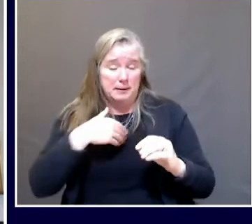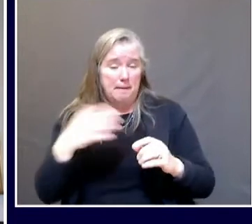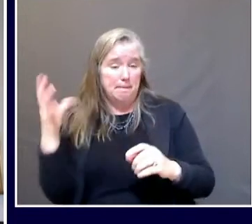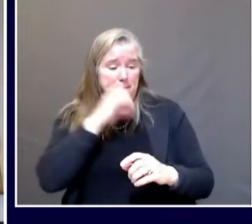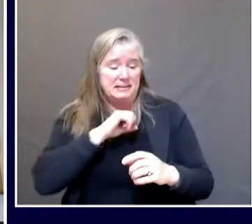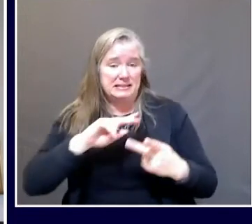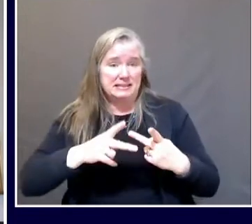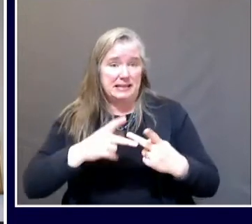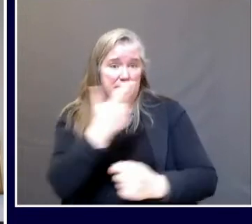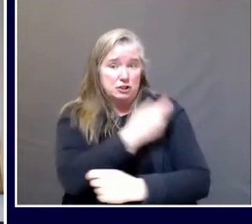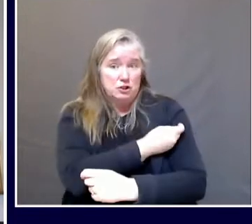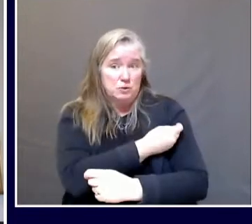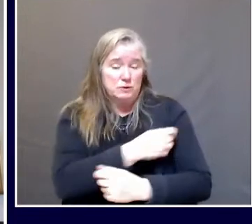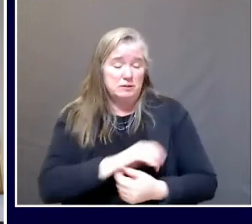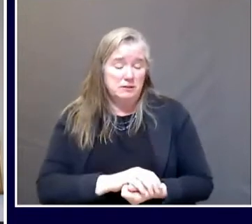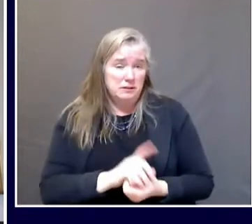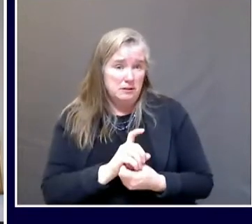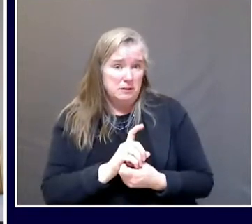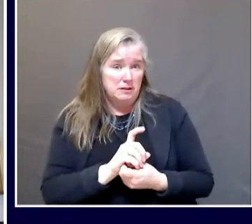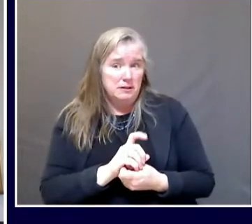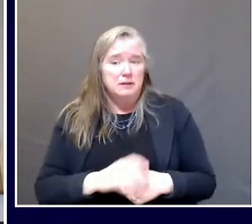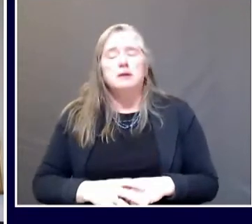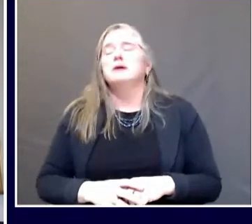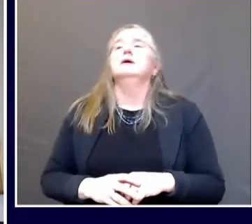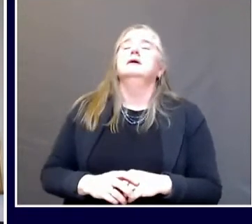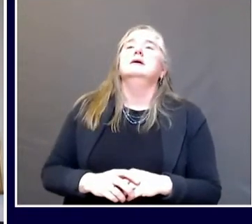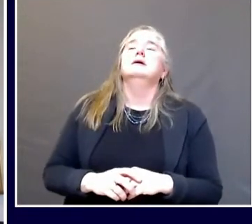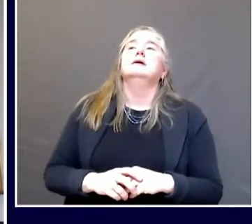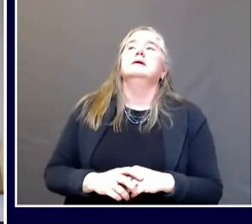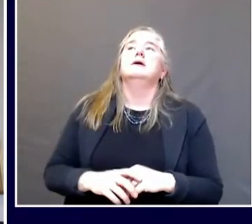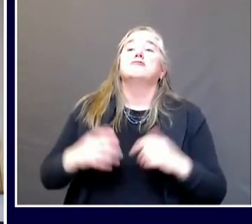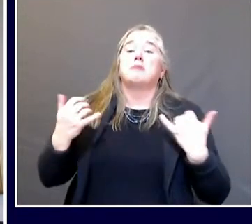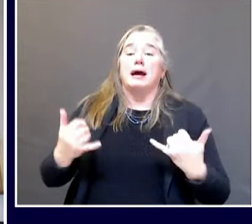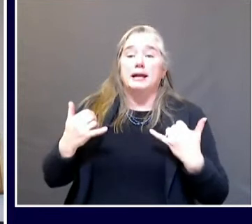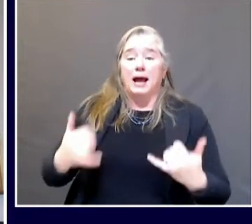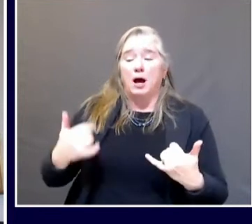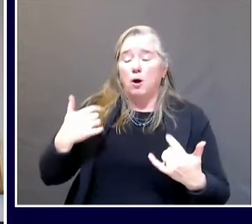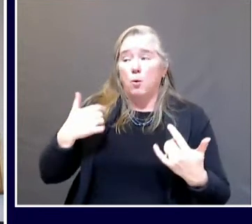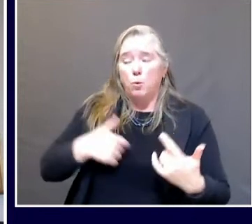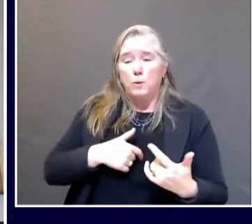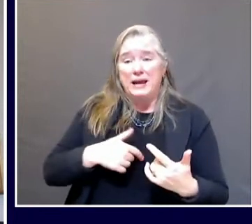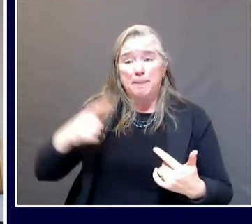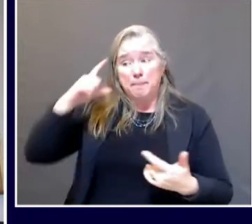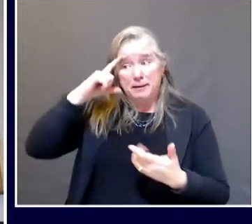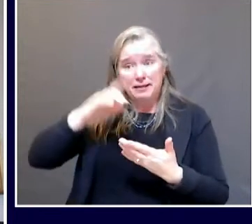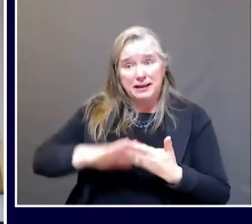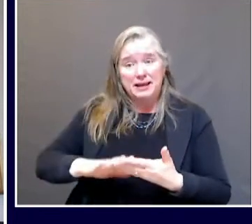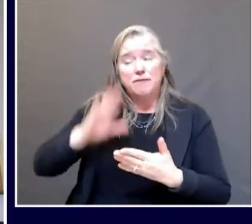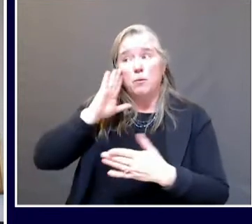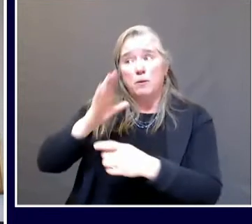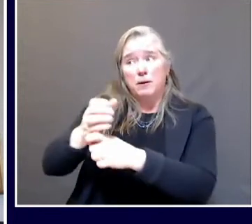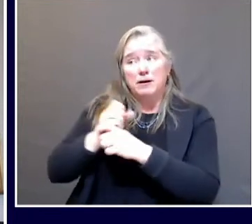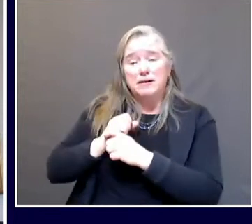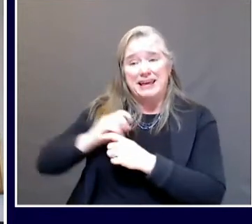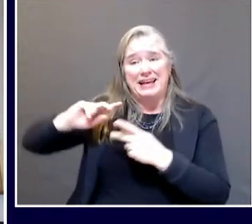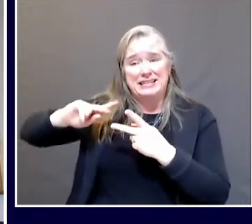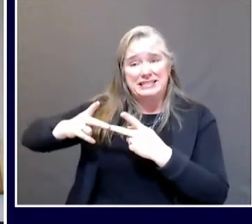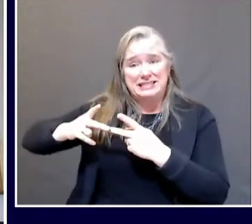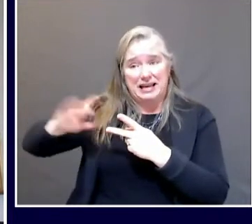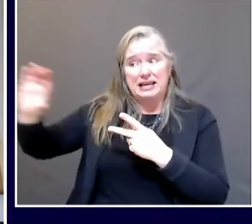we have no reason to believe that we will not get our second dose allocations. Those have been uploaded. They have been